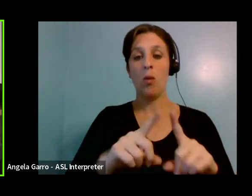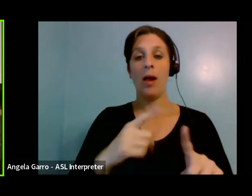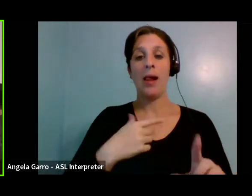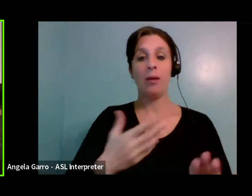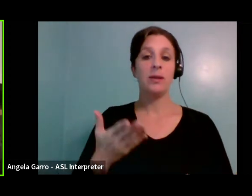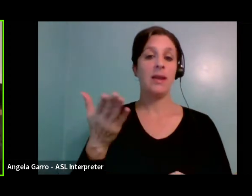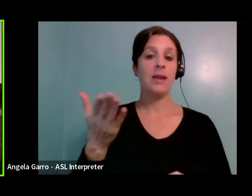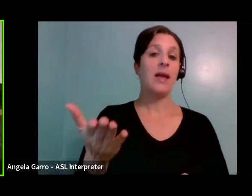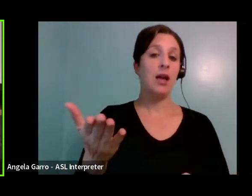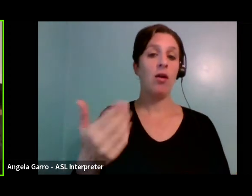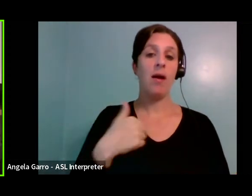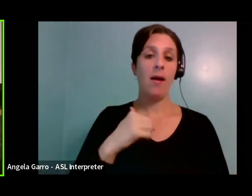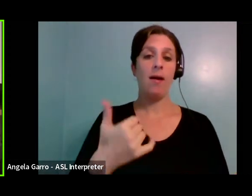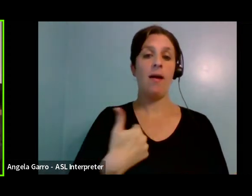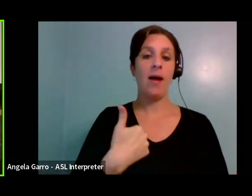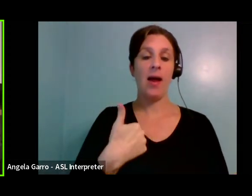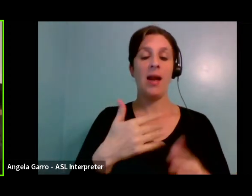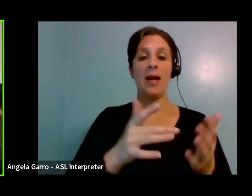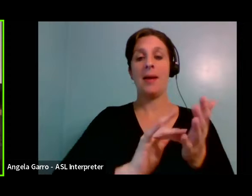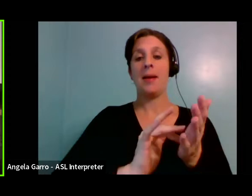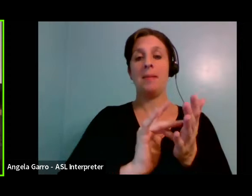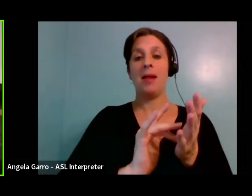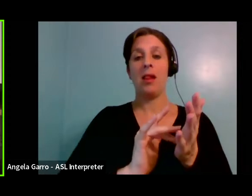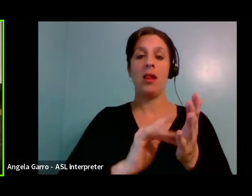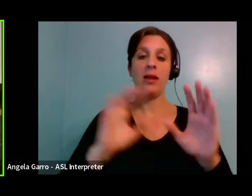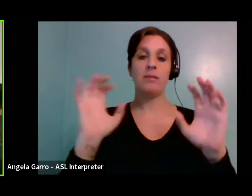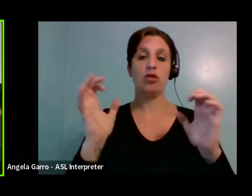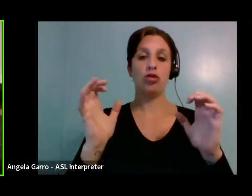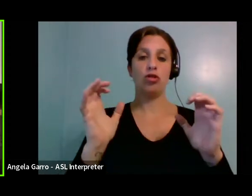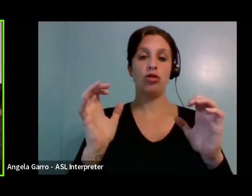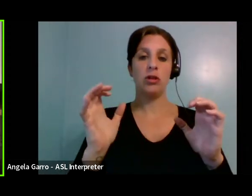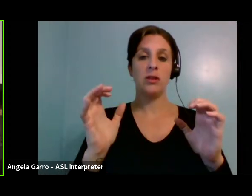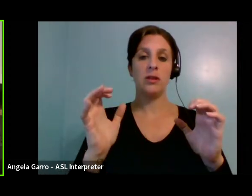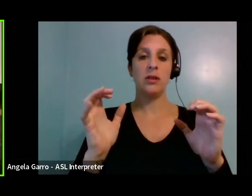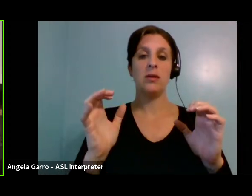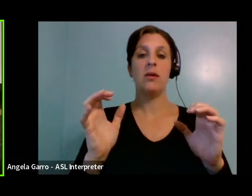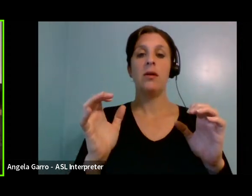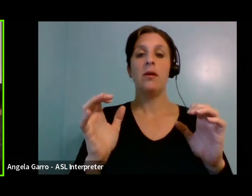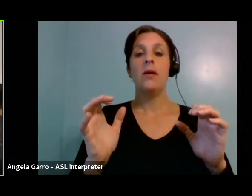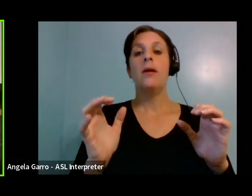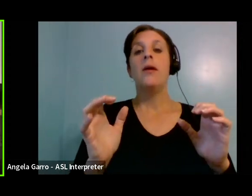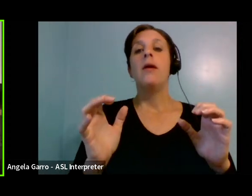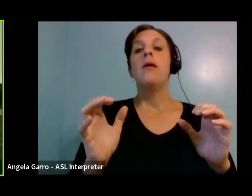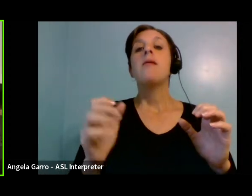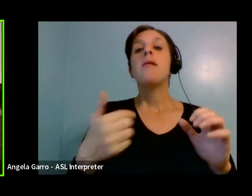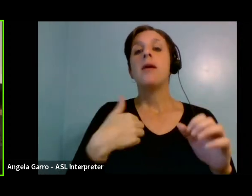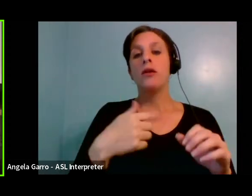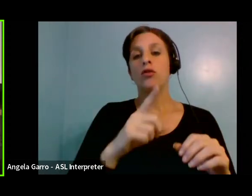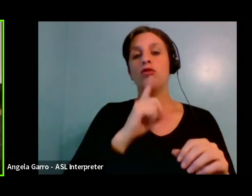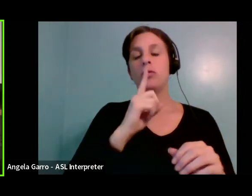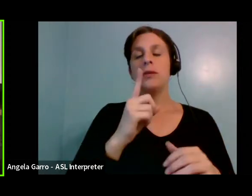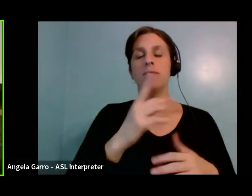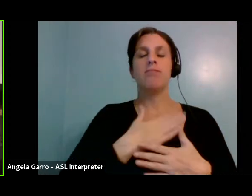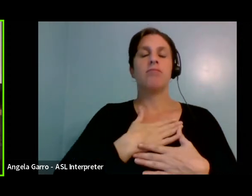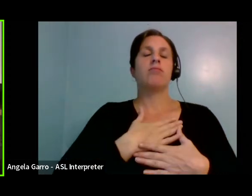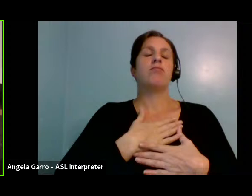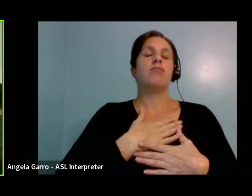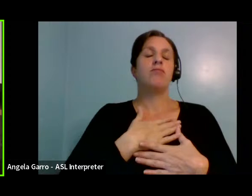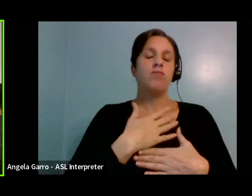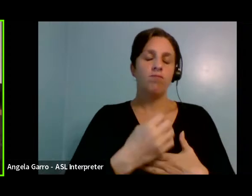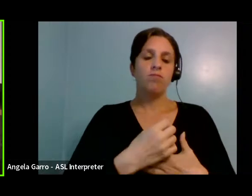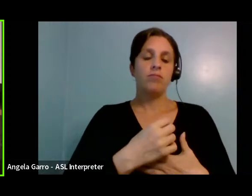there, I had a medical emergency, and I was really just really touched and really